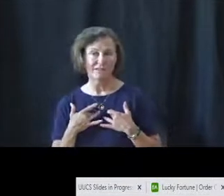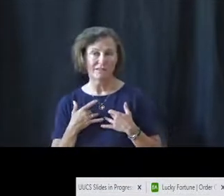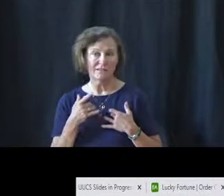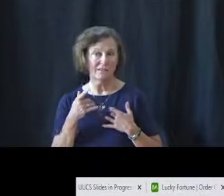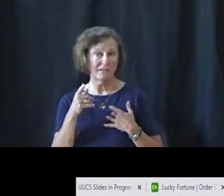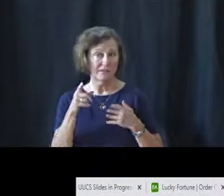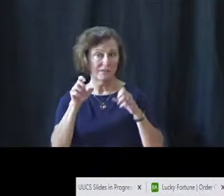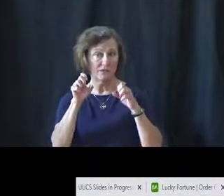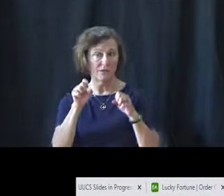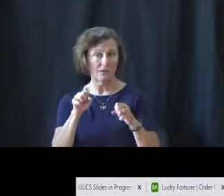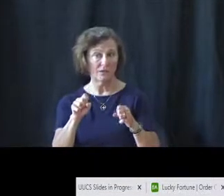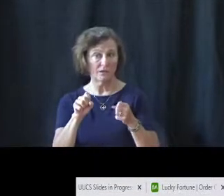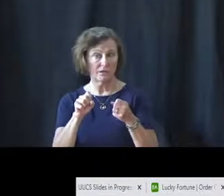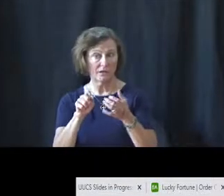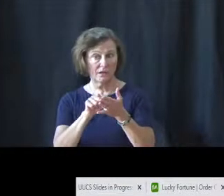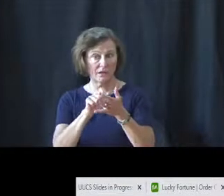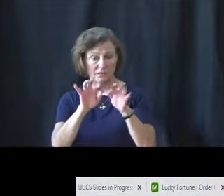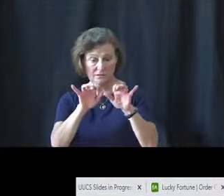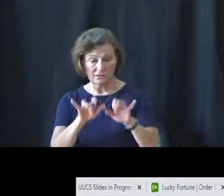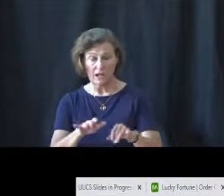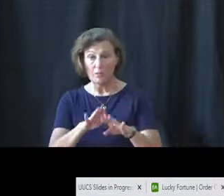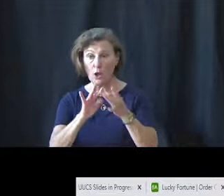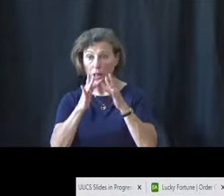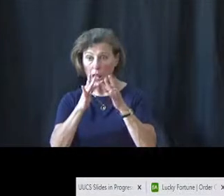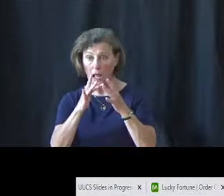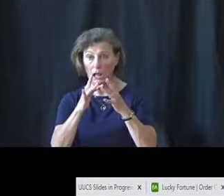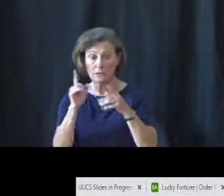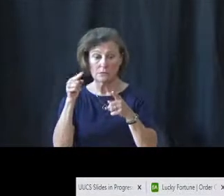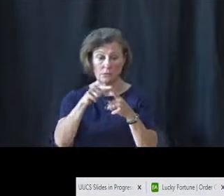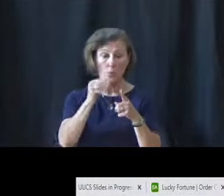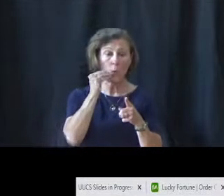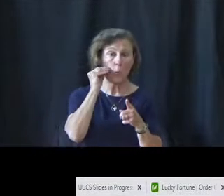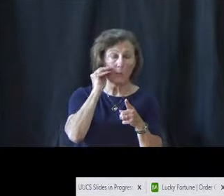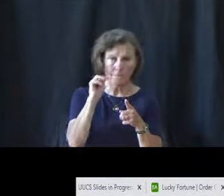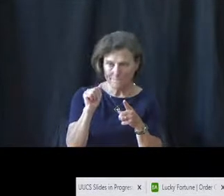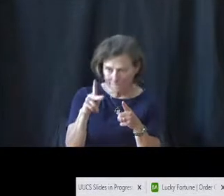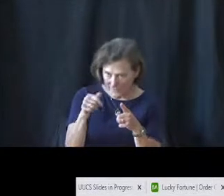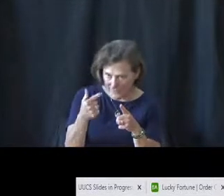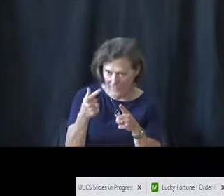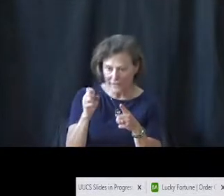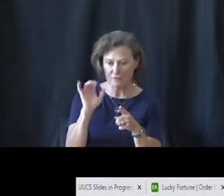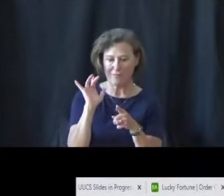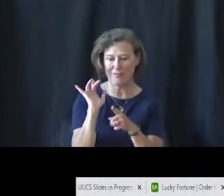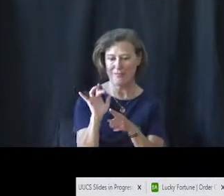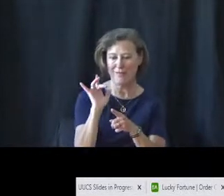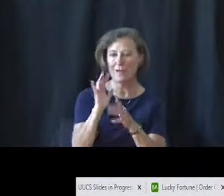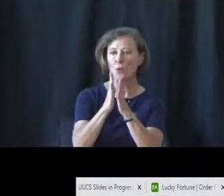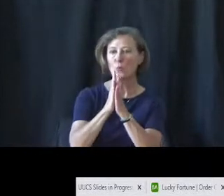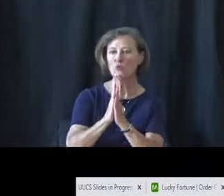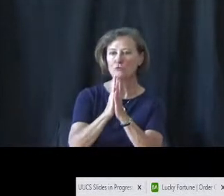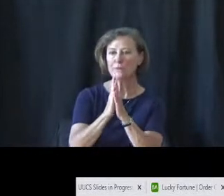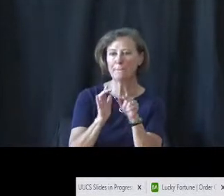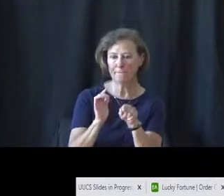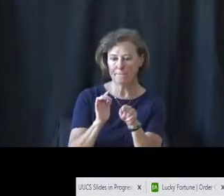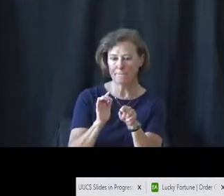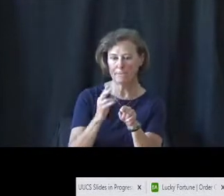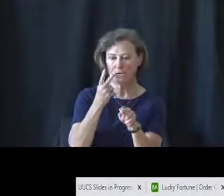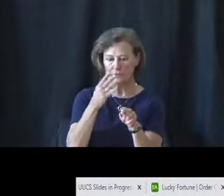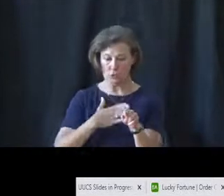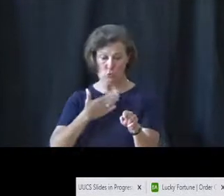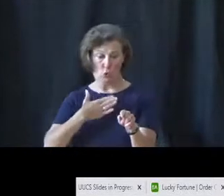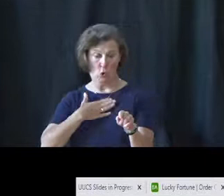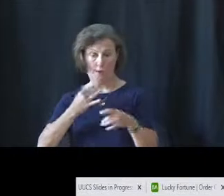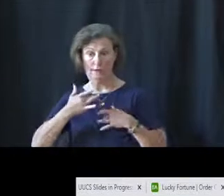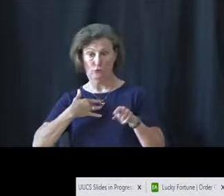may write them in online. If you go to the home page, click on worship, and you'll see joys and